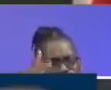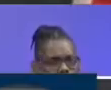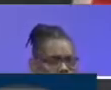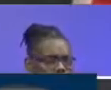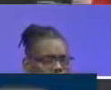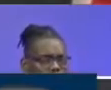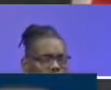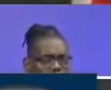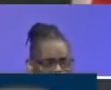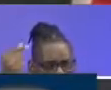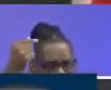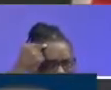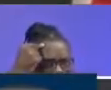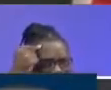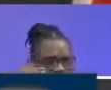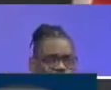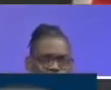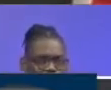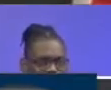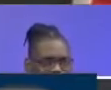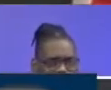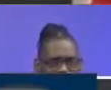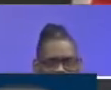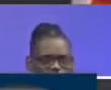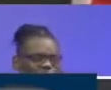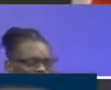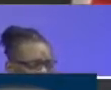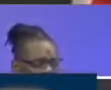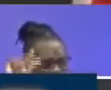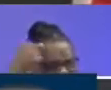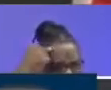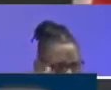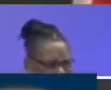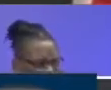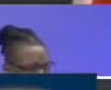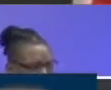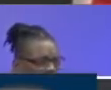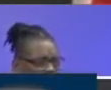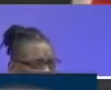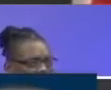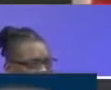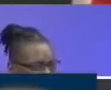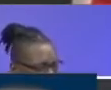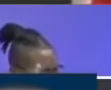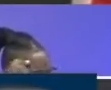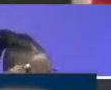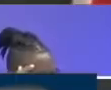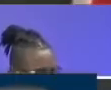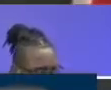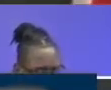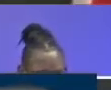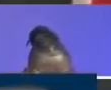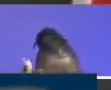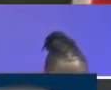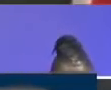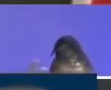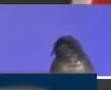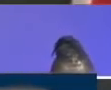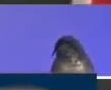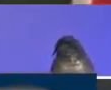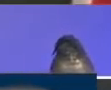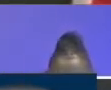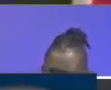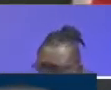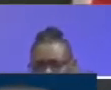incompetent, and that is because the government is this and the... Just don't listen to that. Because that is the easy way out of a